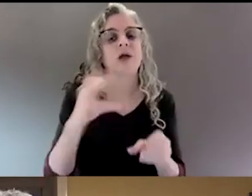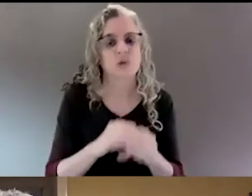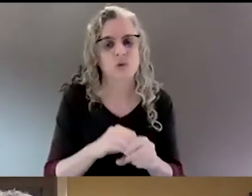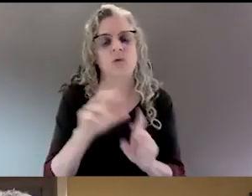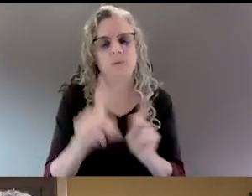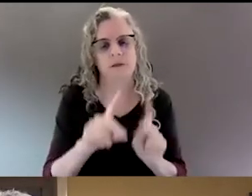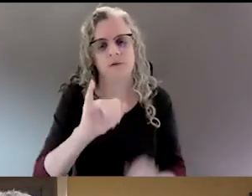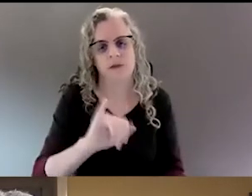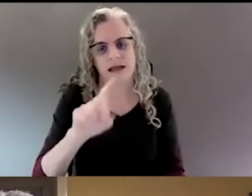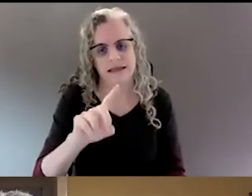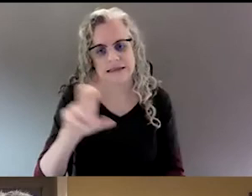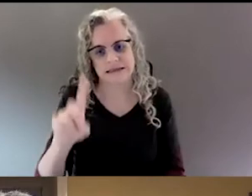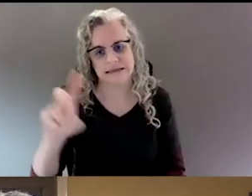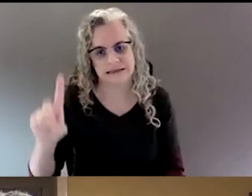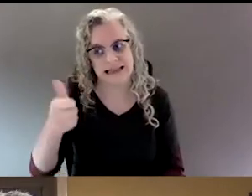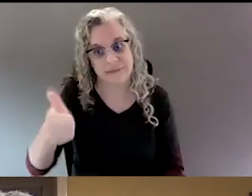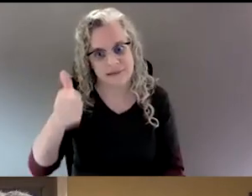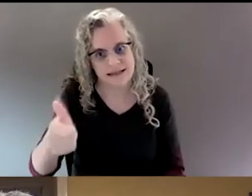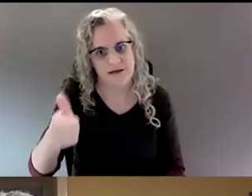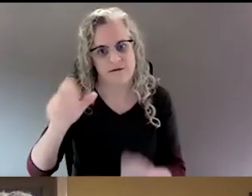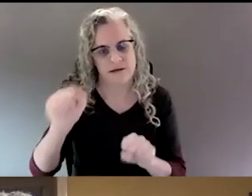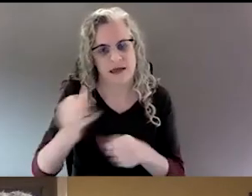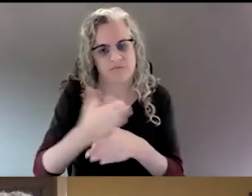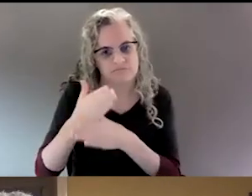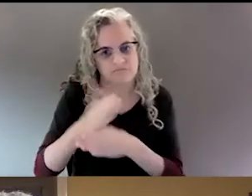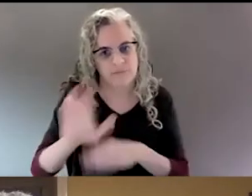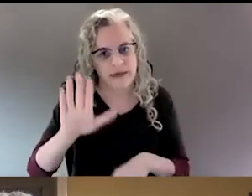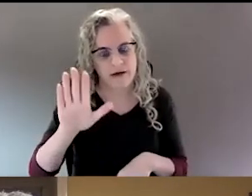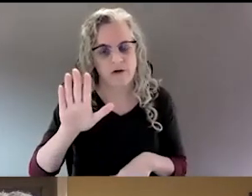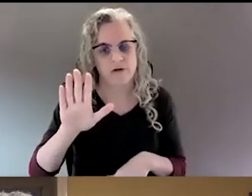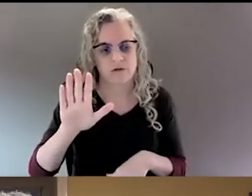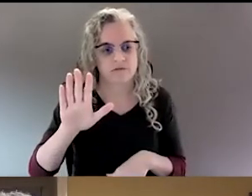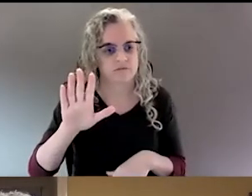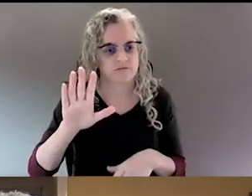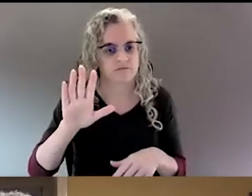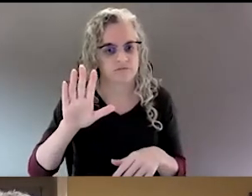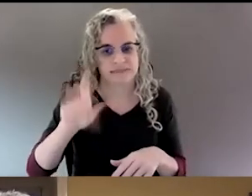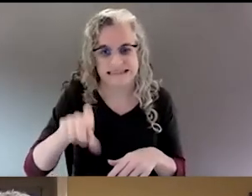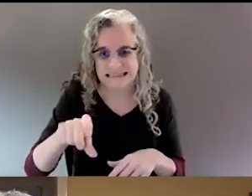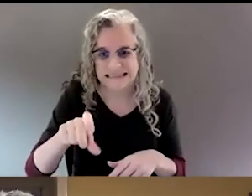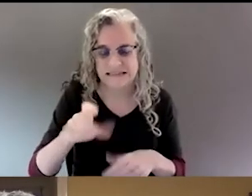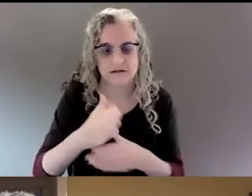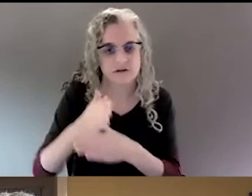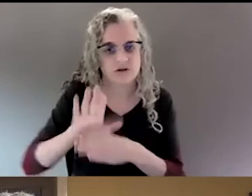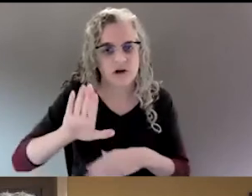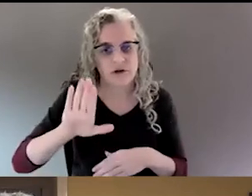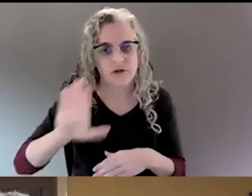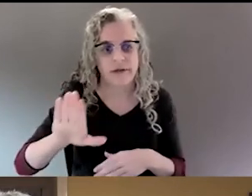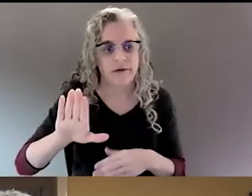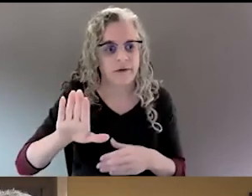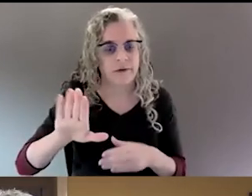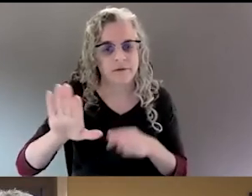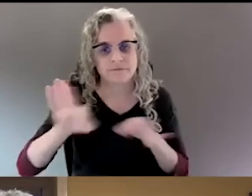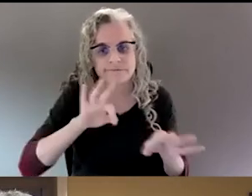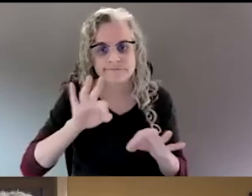for themselves to let people know what their needs are and what they benefit from. One thing that we're currently